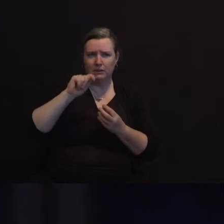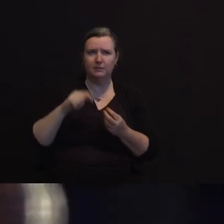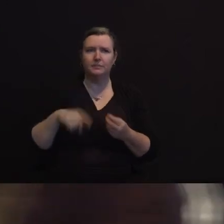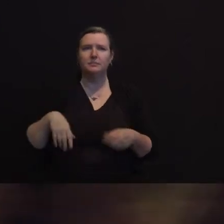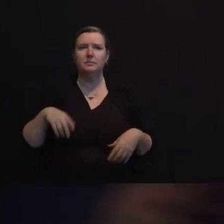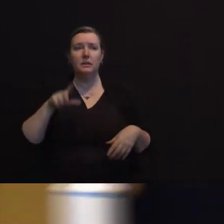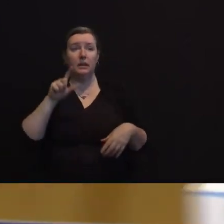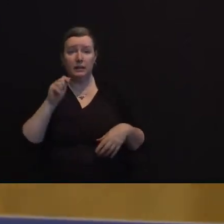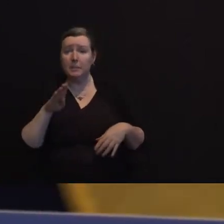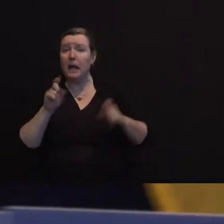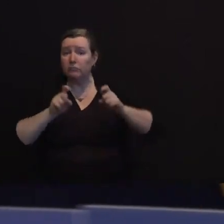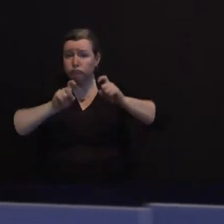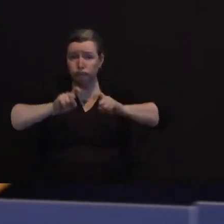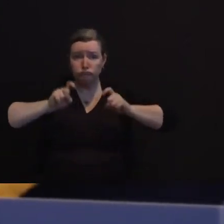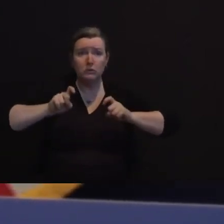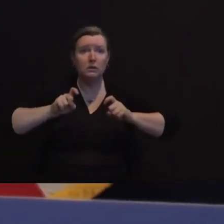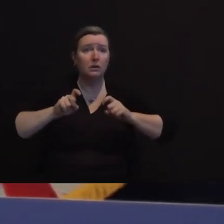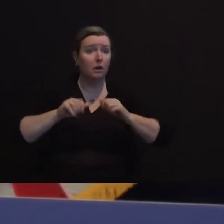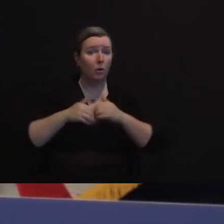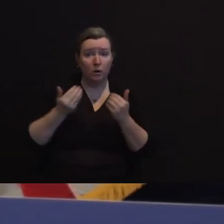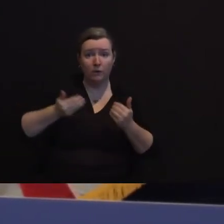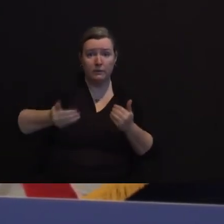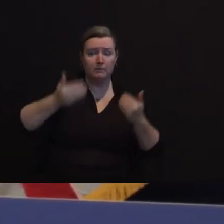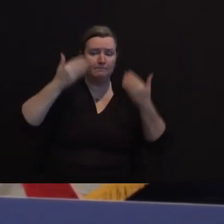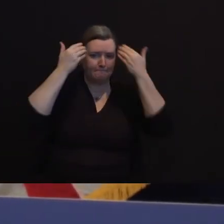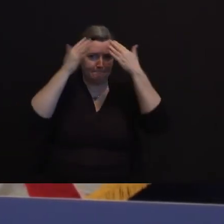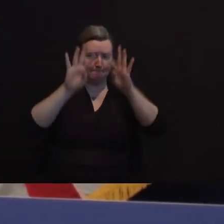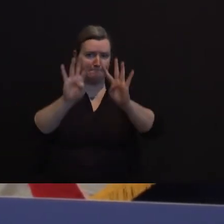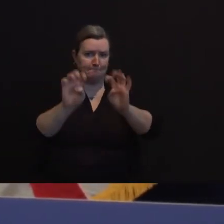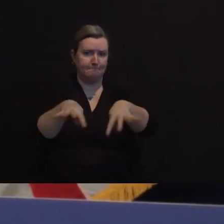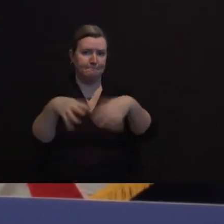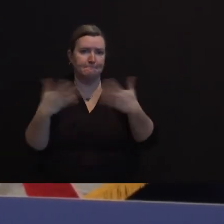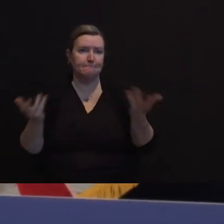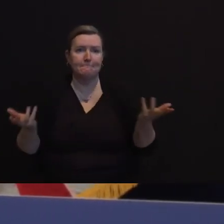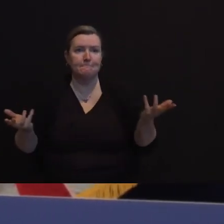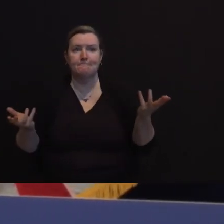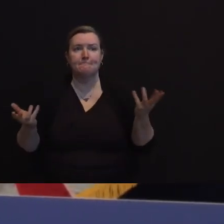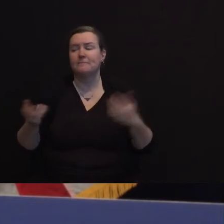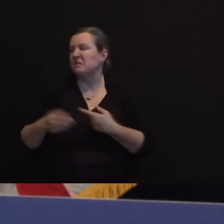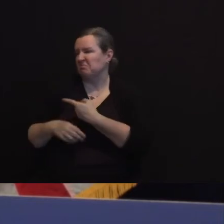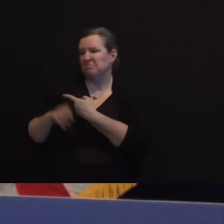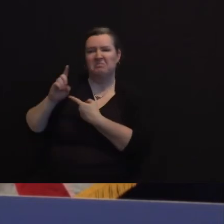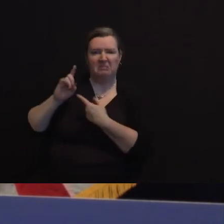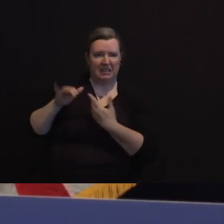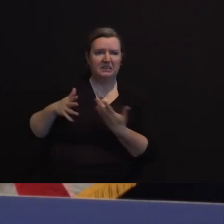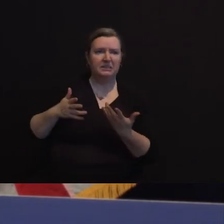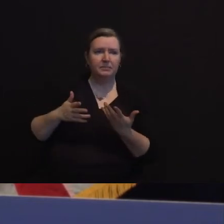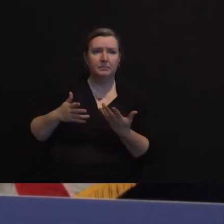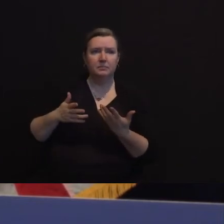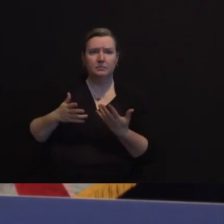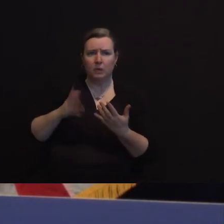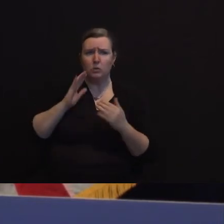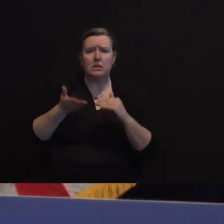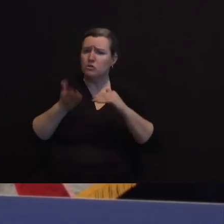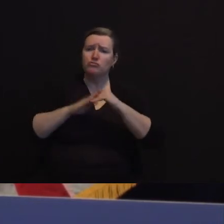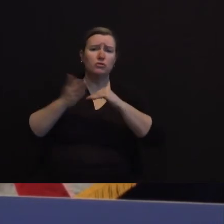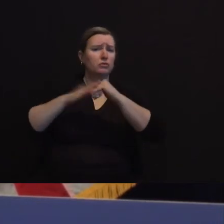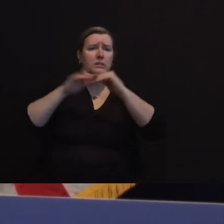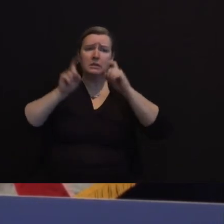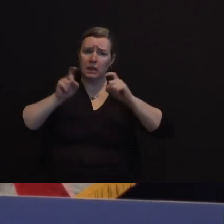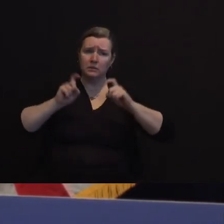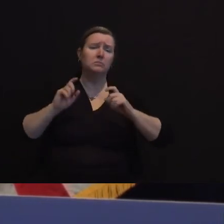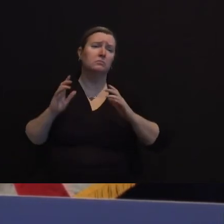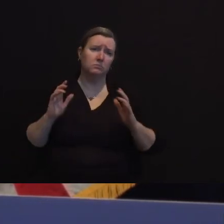I had mentioned about the fact that we're gearing up to do the testing ourselves, but we've been sending specimens to the CDC, as I